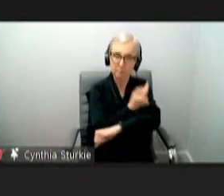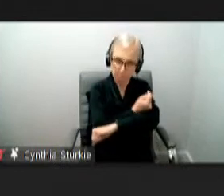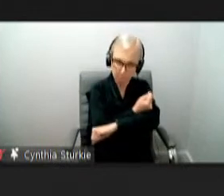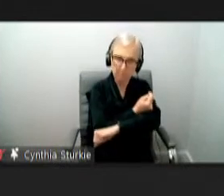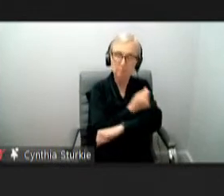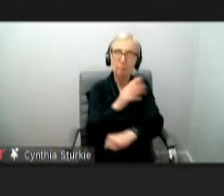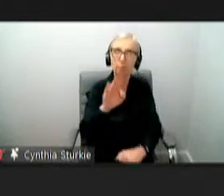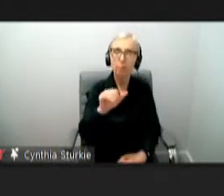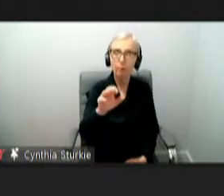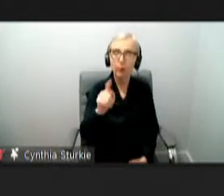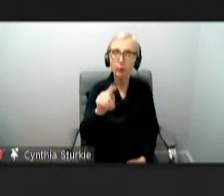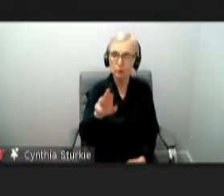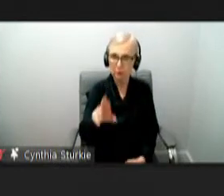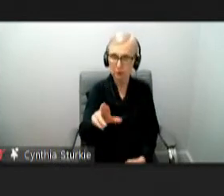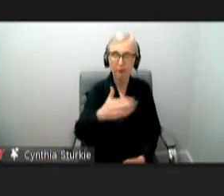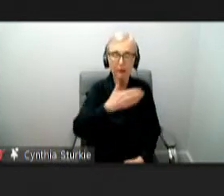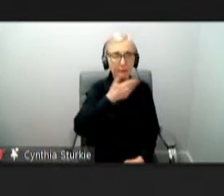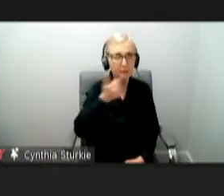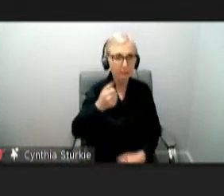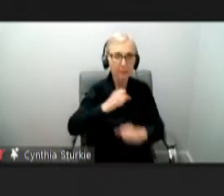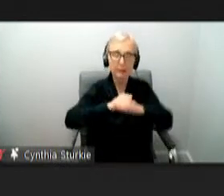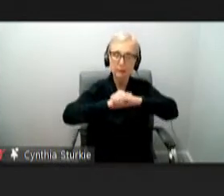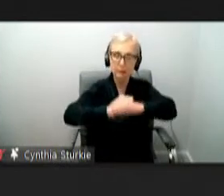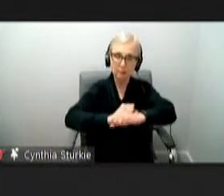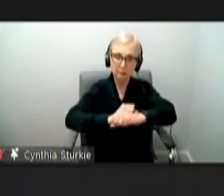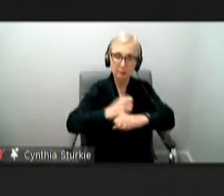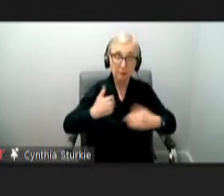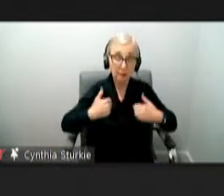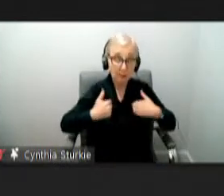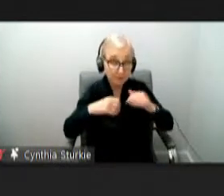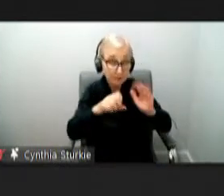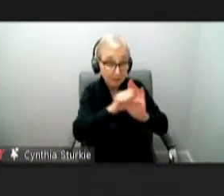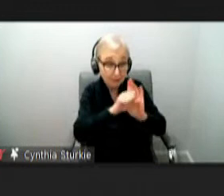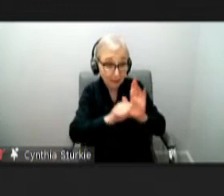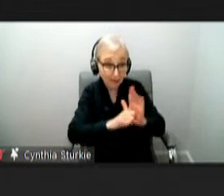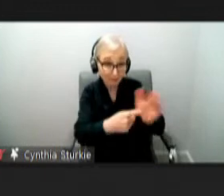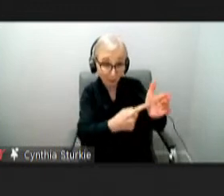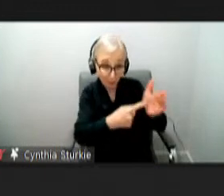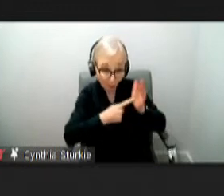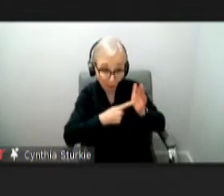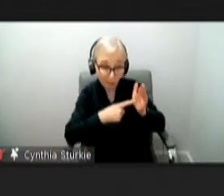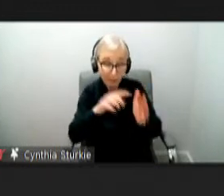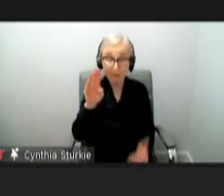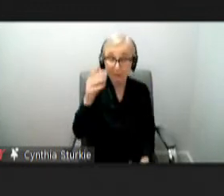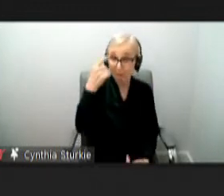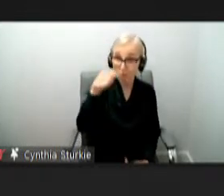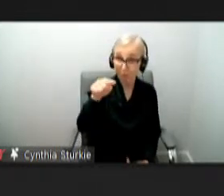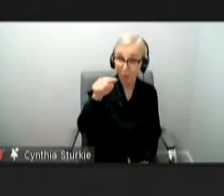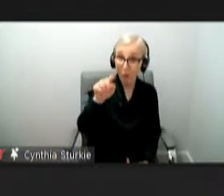going to provide the most protection. Does the state have any requirements on boosters?